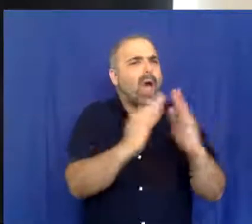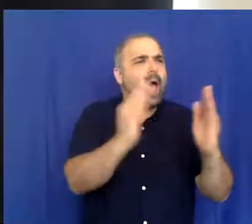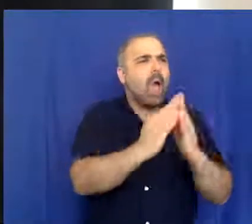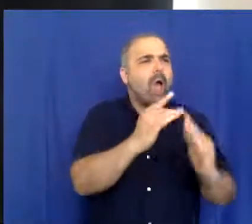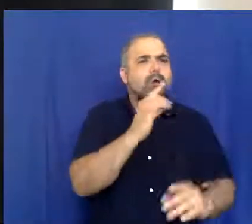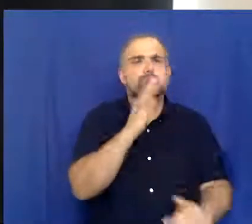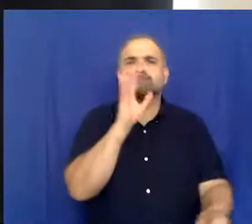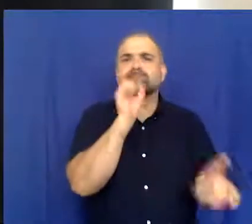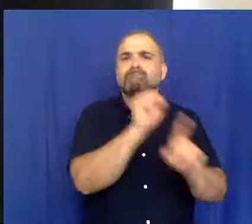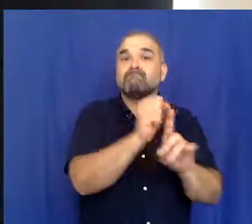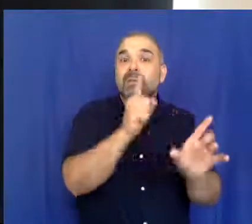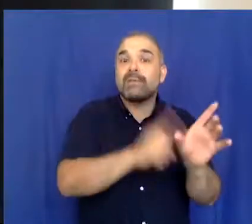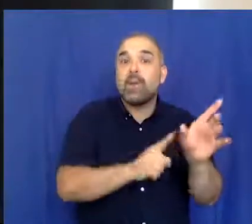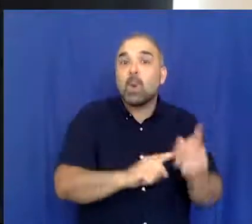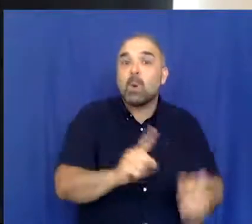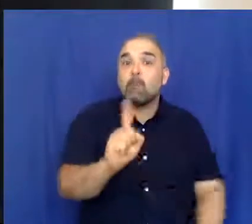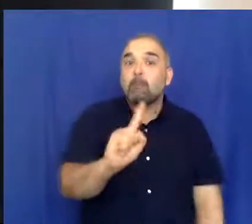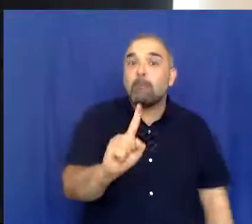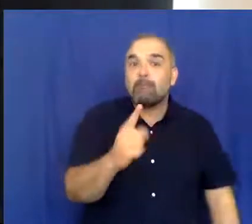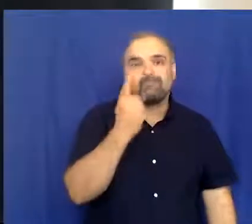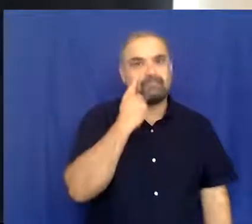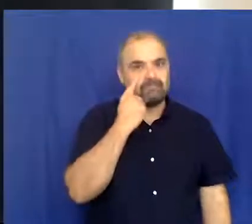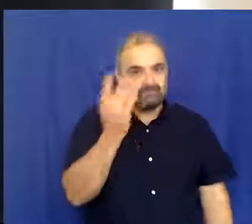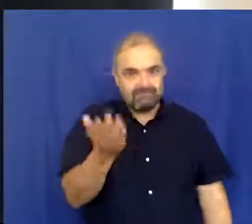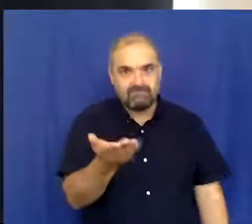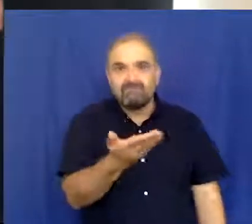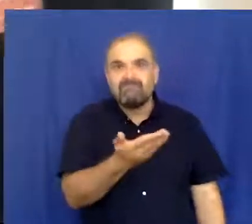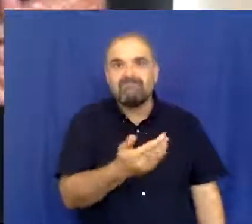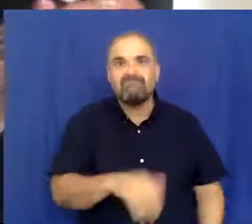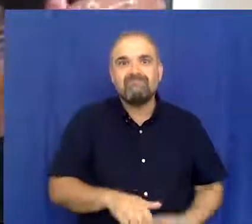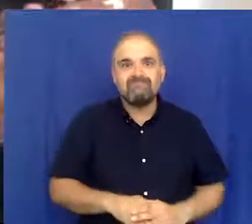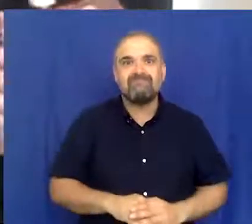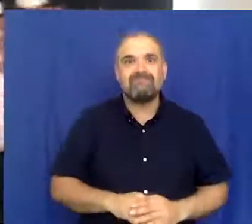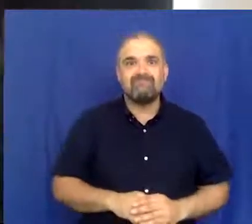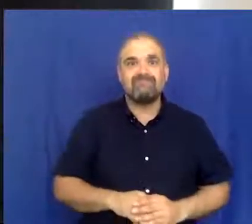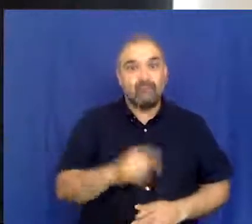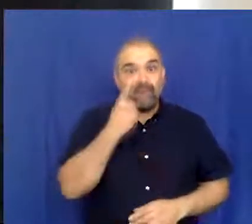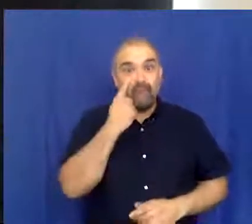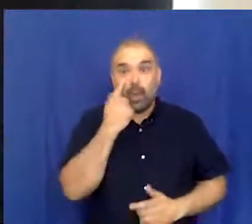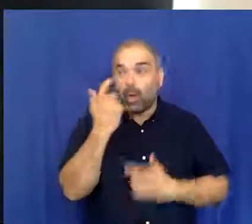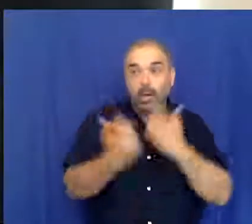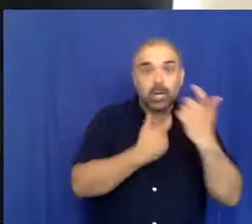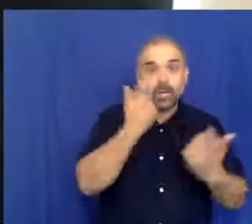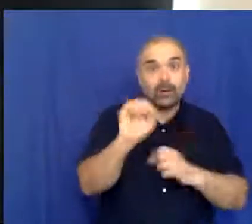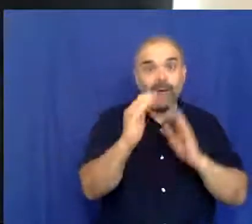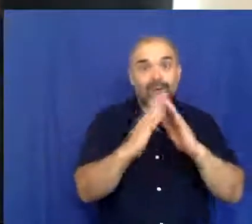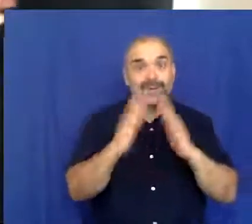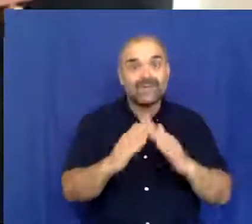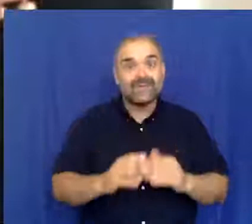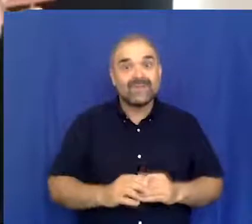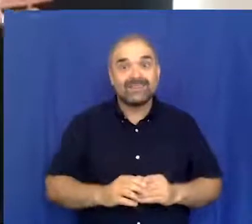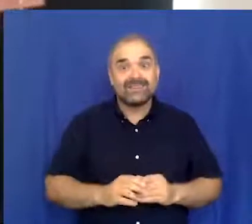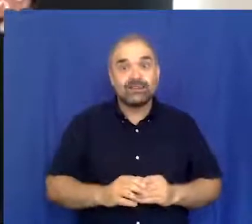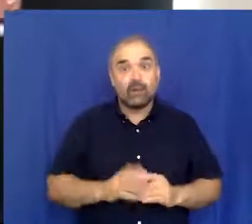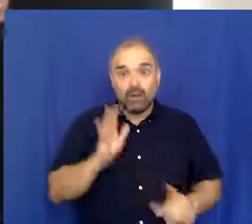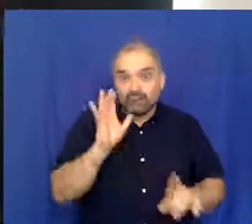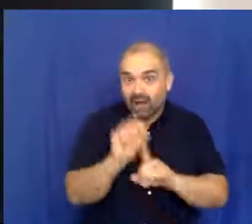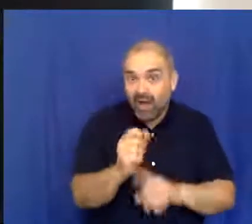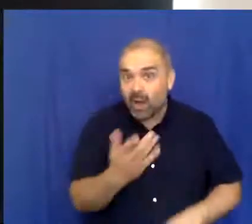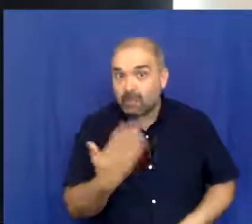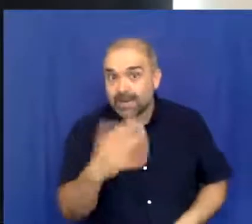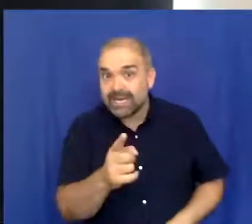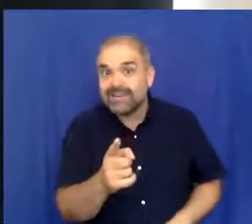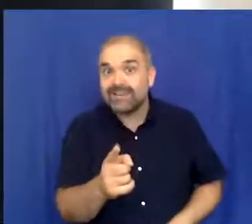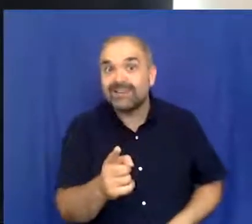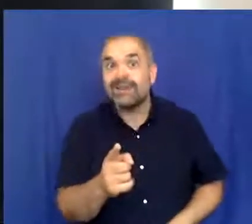can you see in your house that's yellow? Can you find something yellow? Have a look. Have a look all around your house.